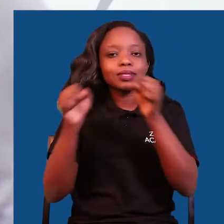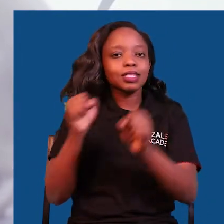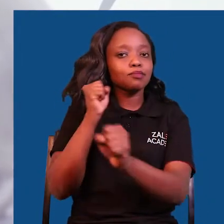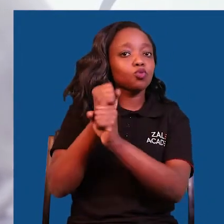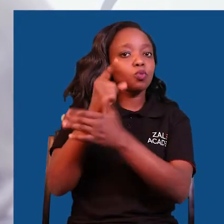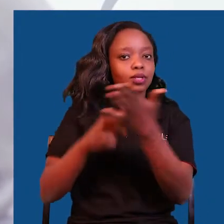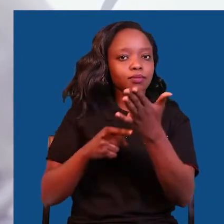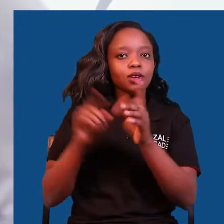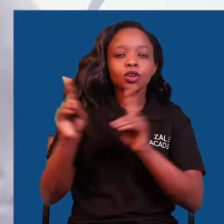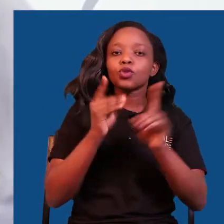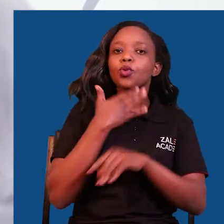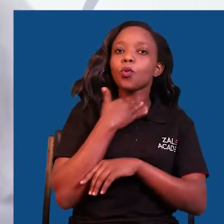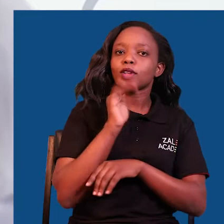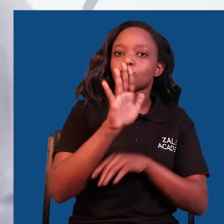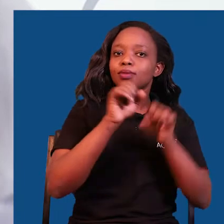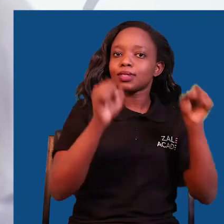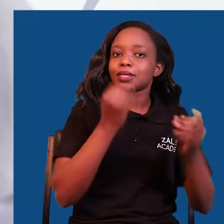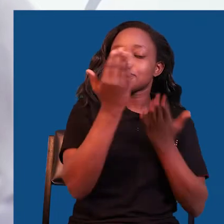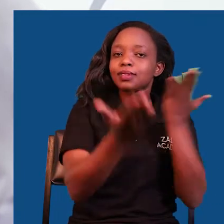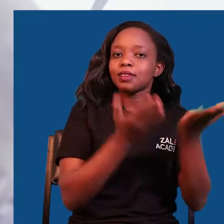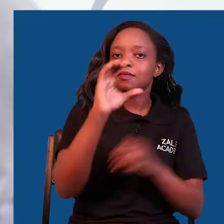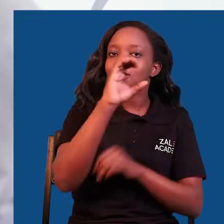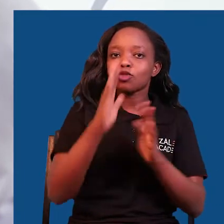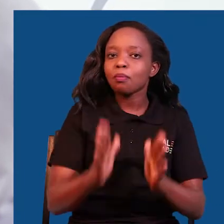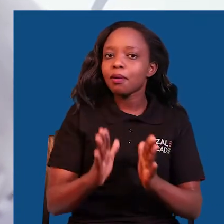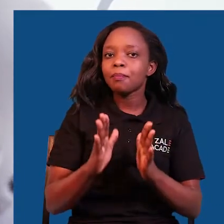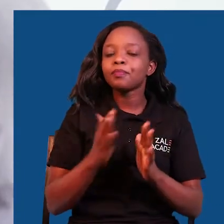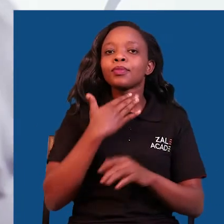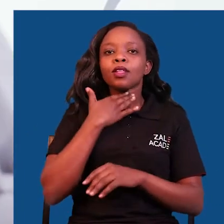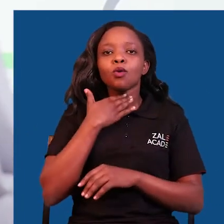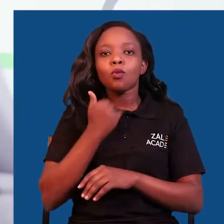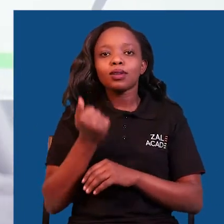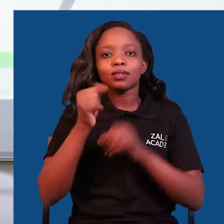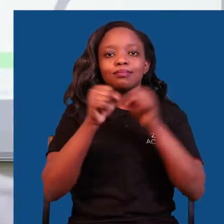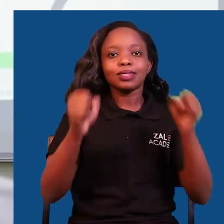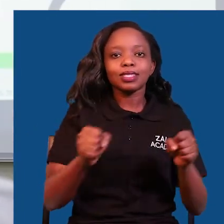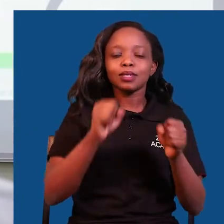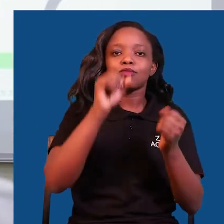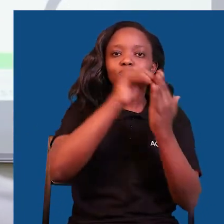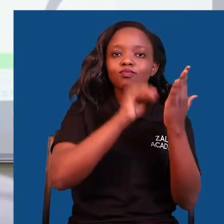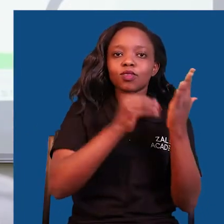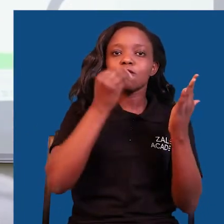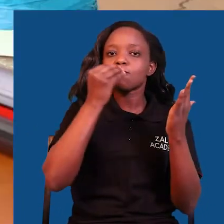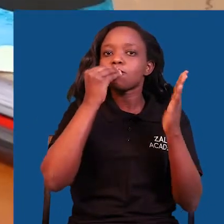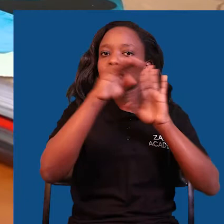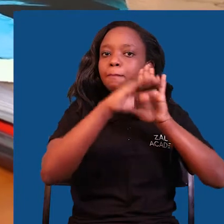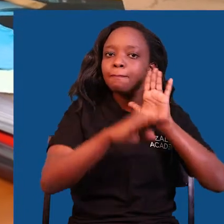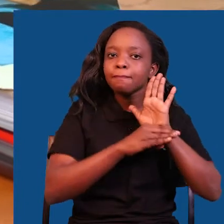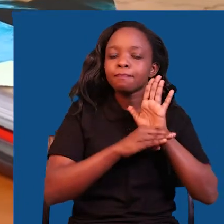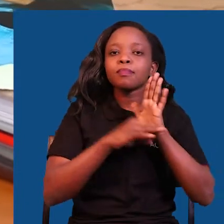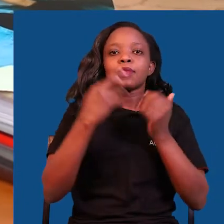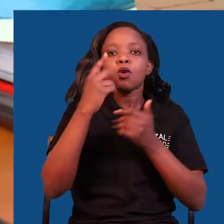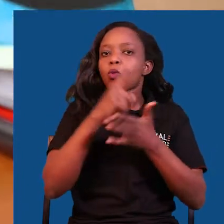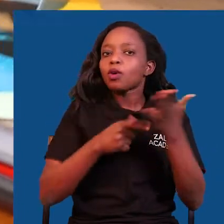your system to do? Do you want it to serve your customers? Do you want it to just take the menu? Do you want it to